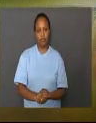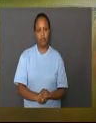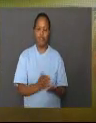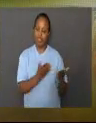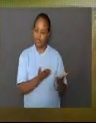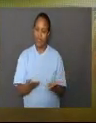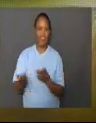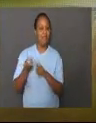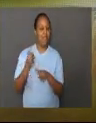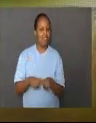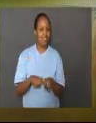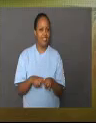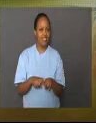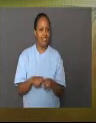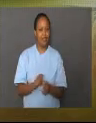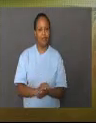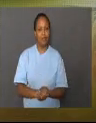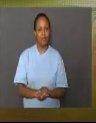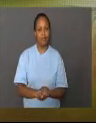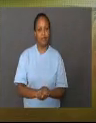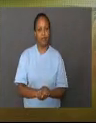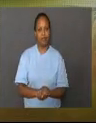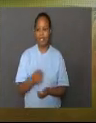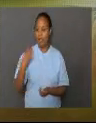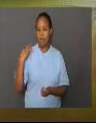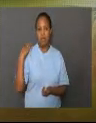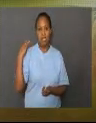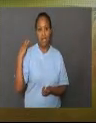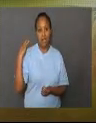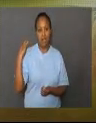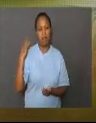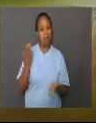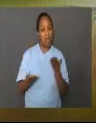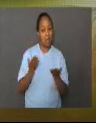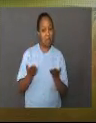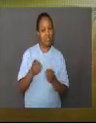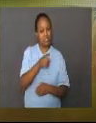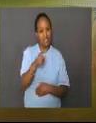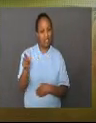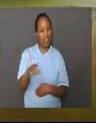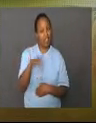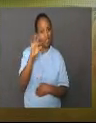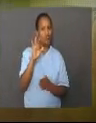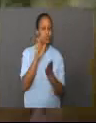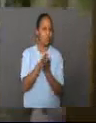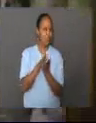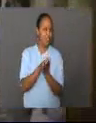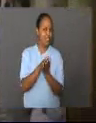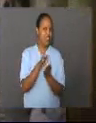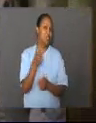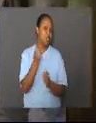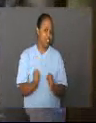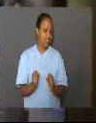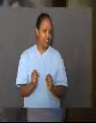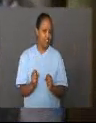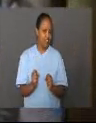Welcome back. For a personal benefit, you might have said your school.